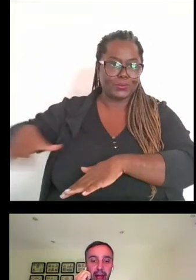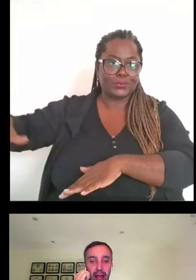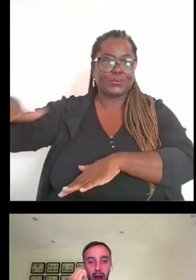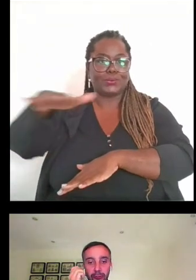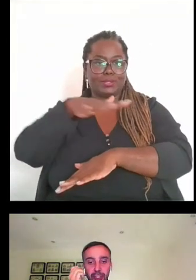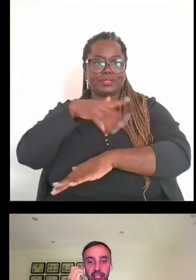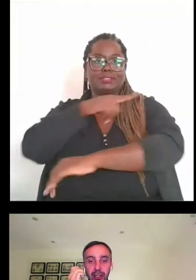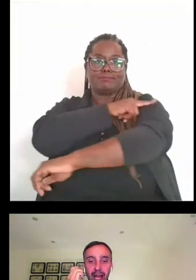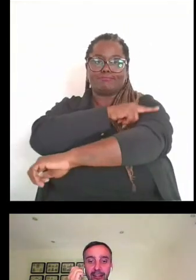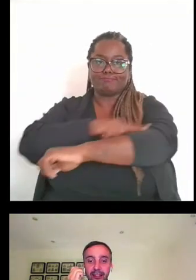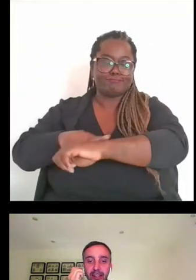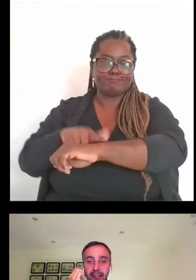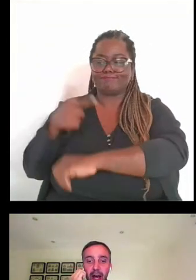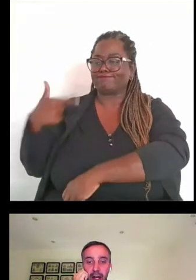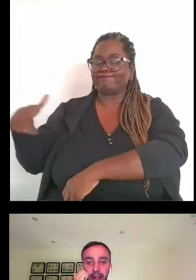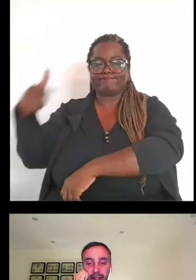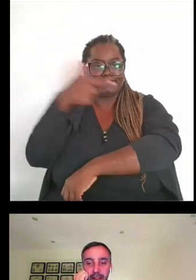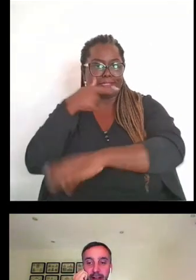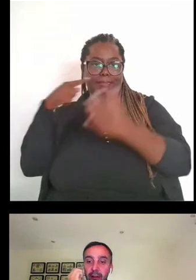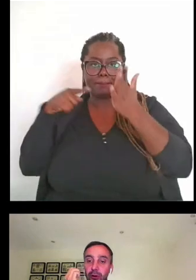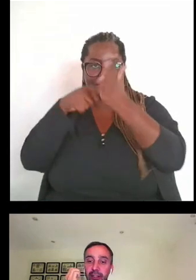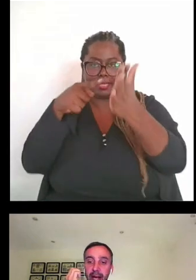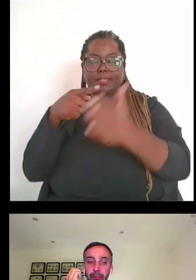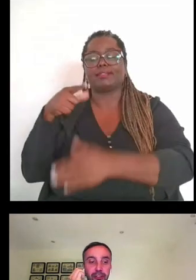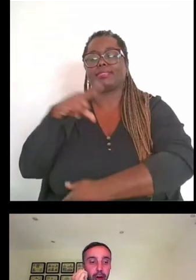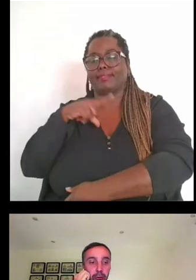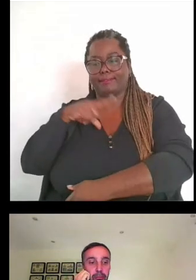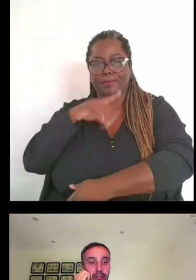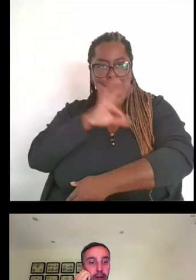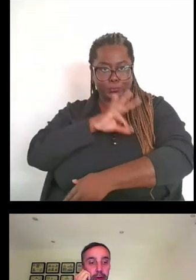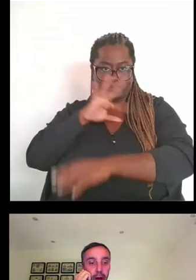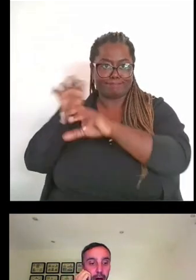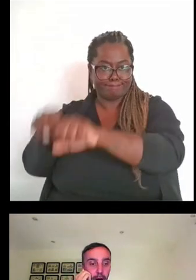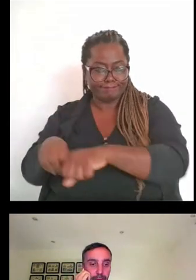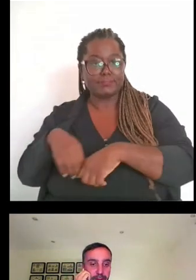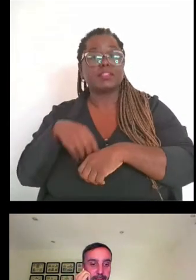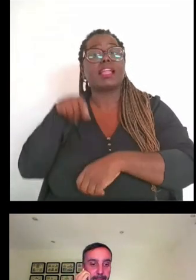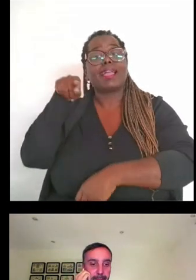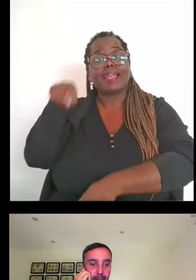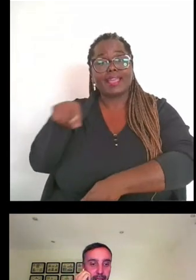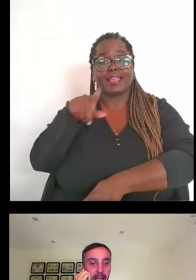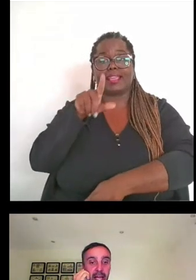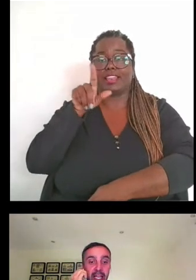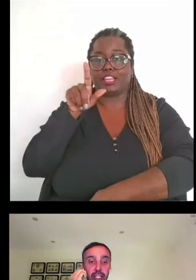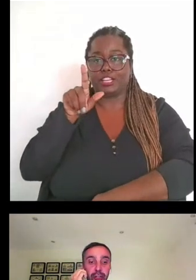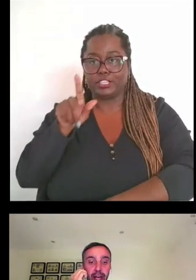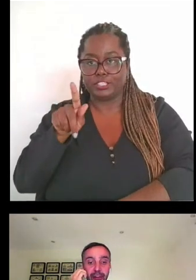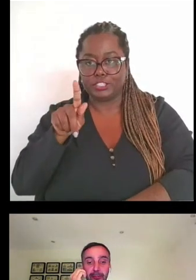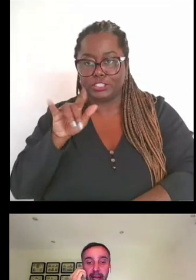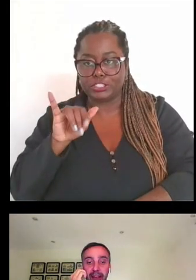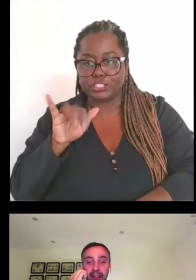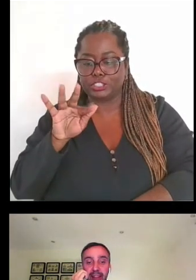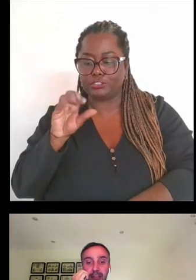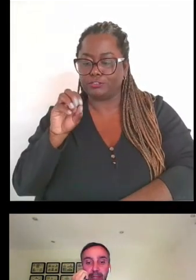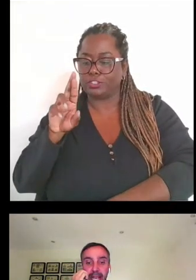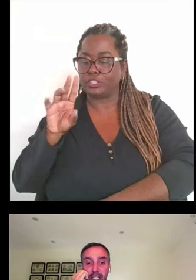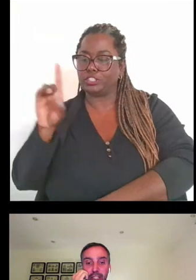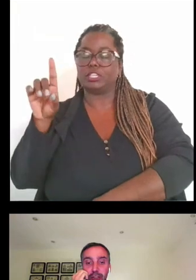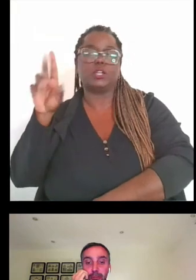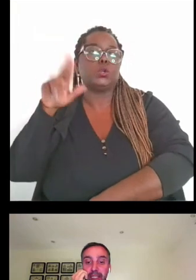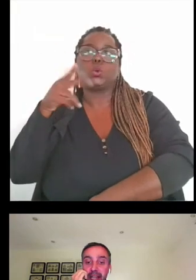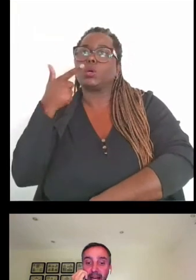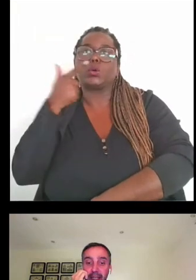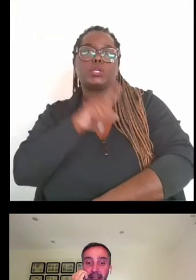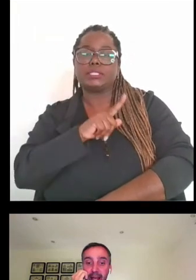applied for an official license as an architect for example to open his own office he should have expected his